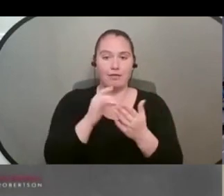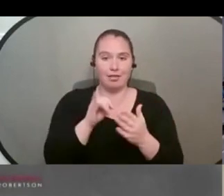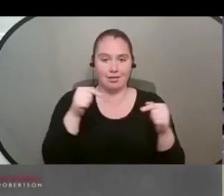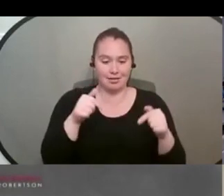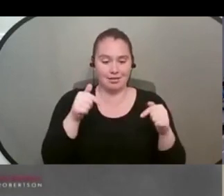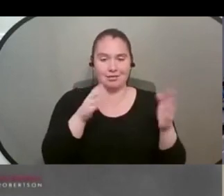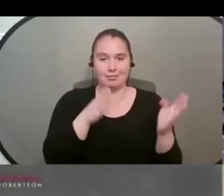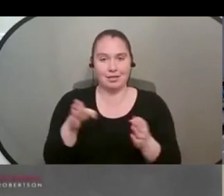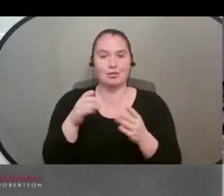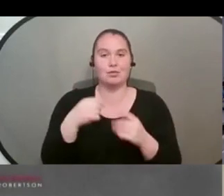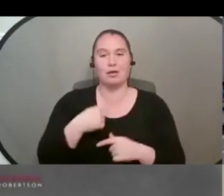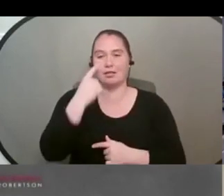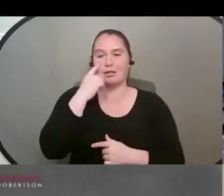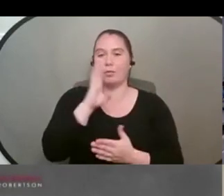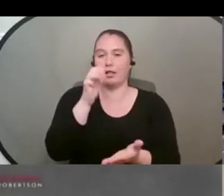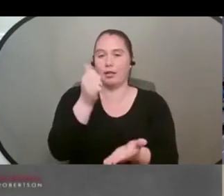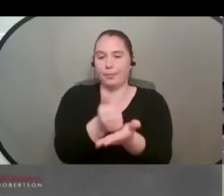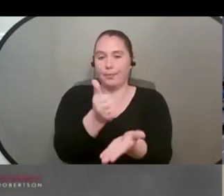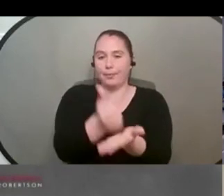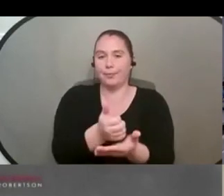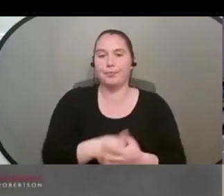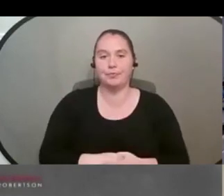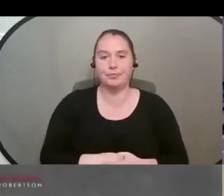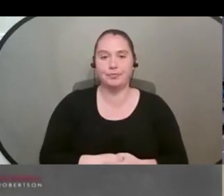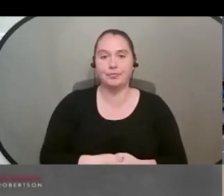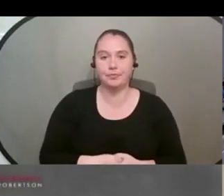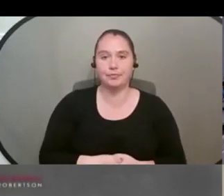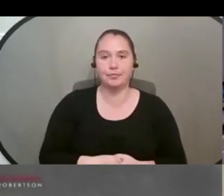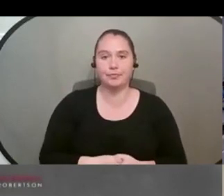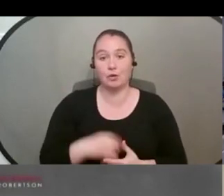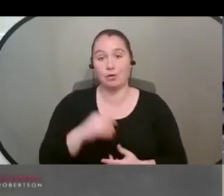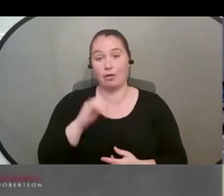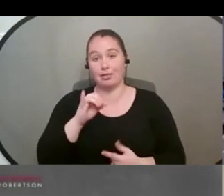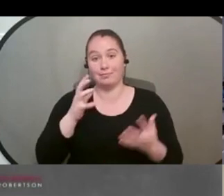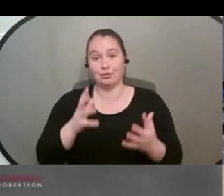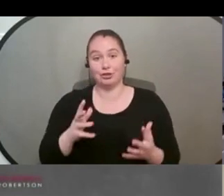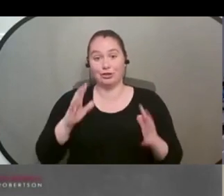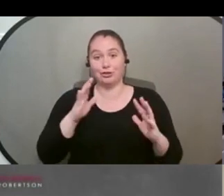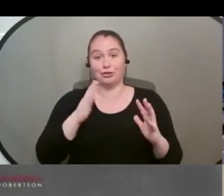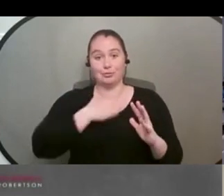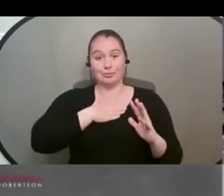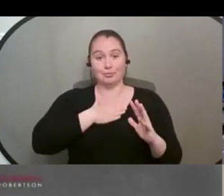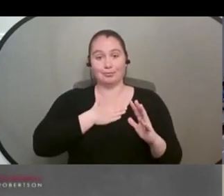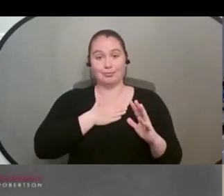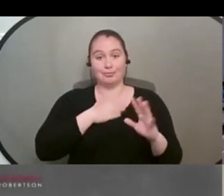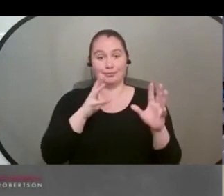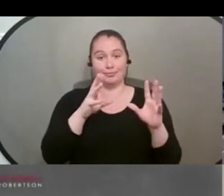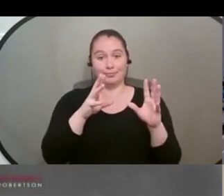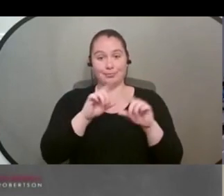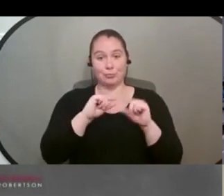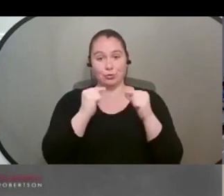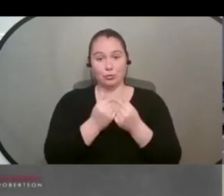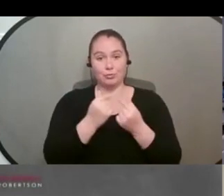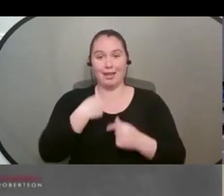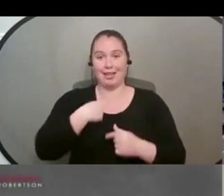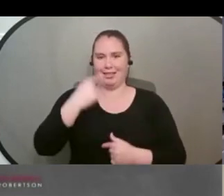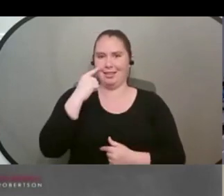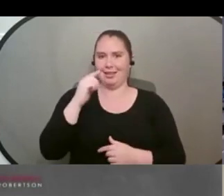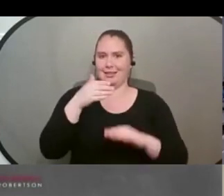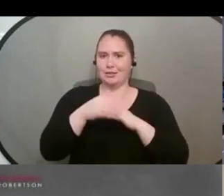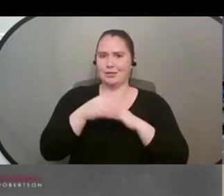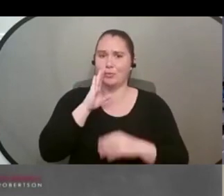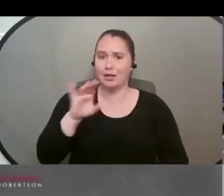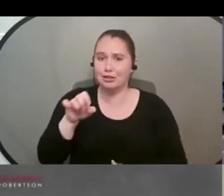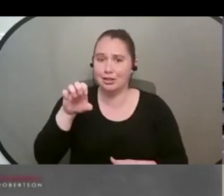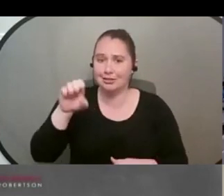help. So that's kind of where we tied off. And so I think next it would go over to Jessica's group. That's